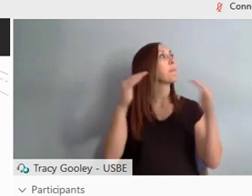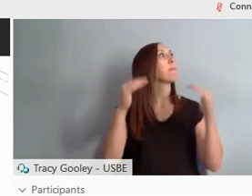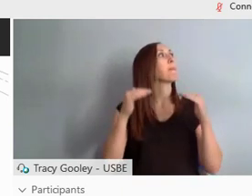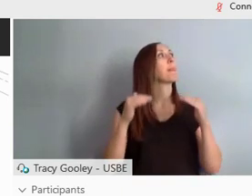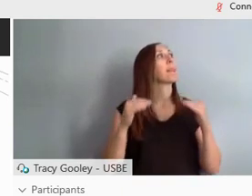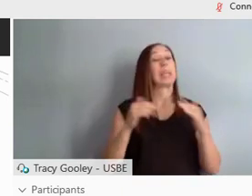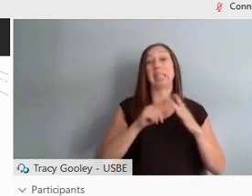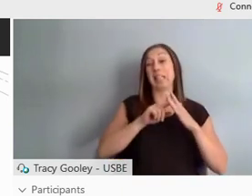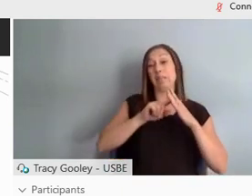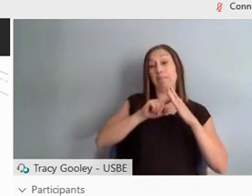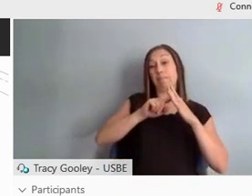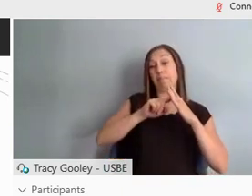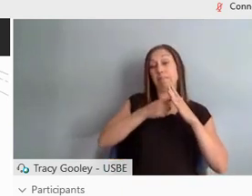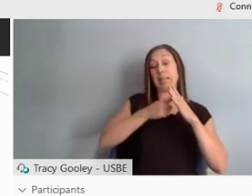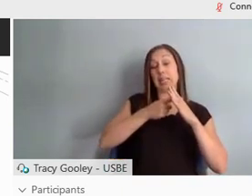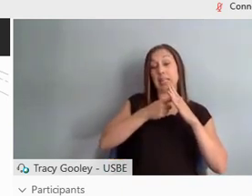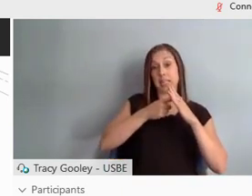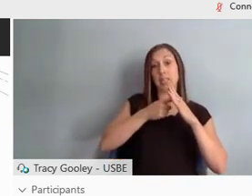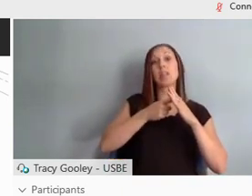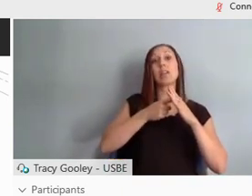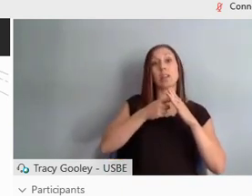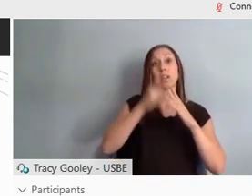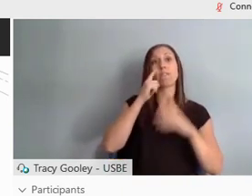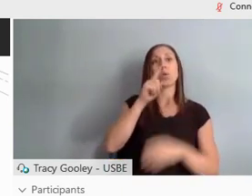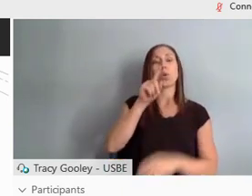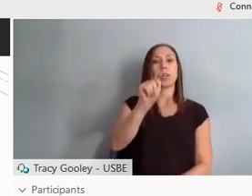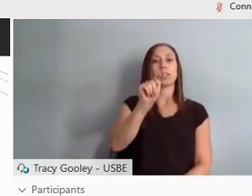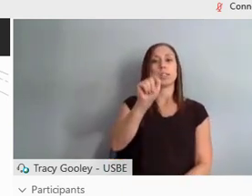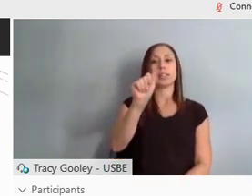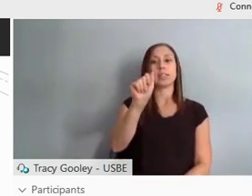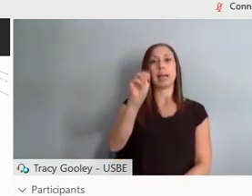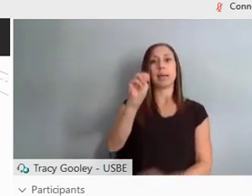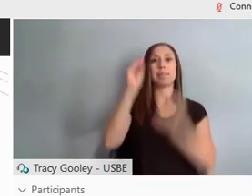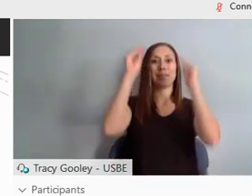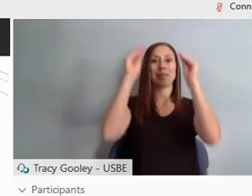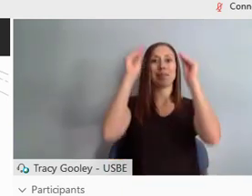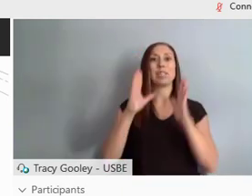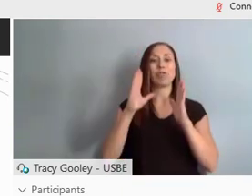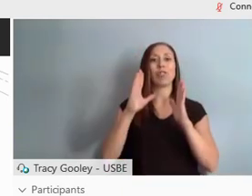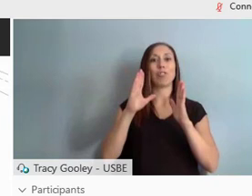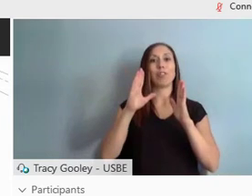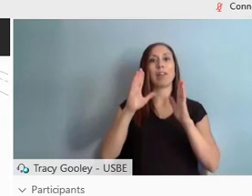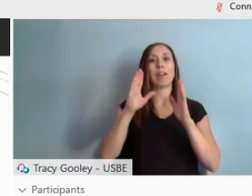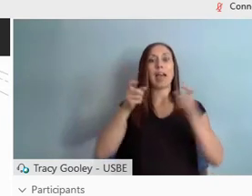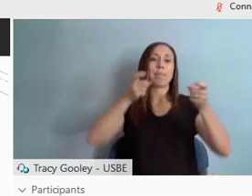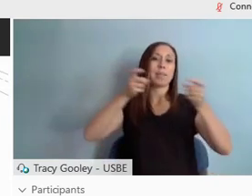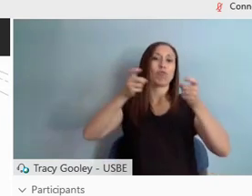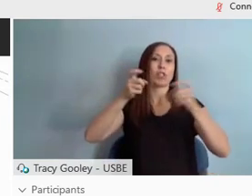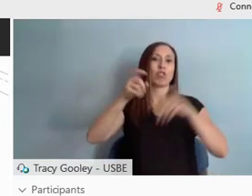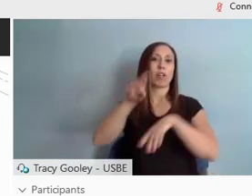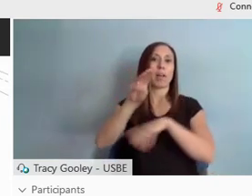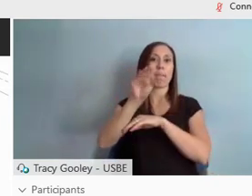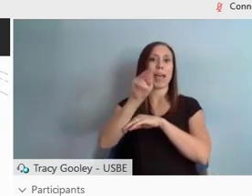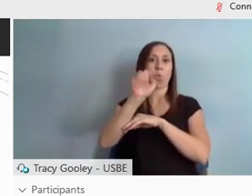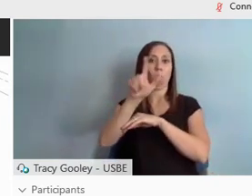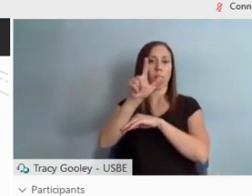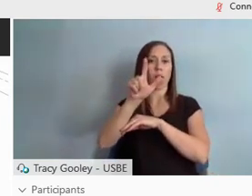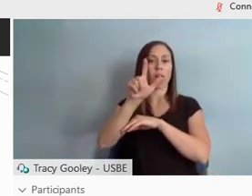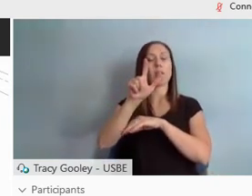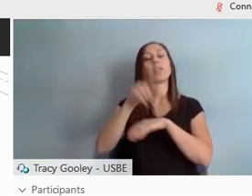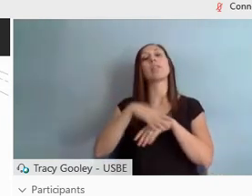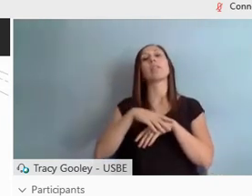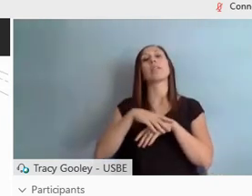Okay, at the beginning of the TAM, at the Teacher Administration Manual, the Test Administration Manual, there is a parent